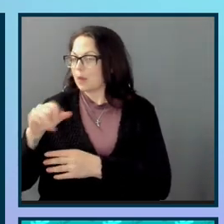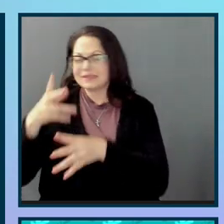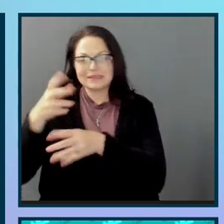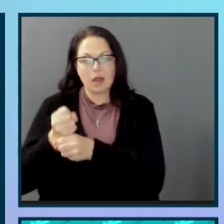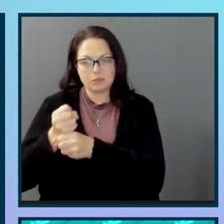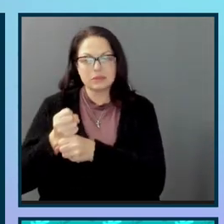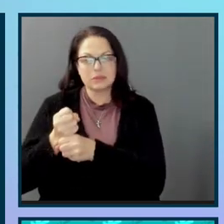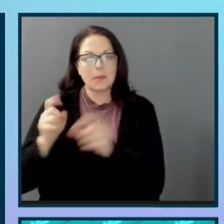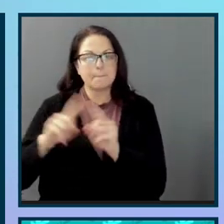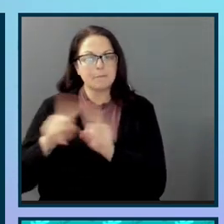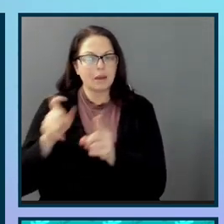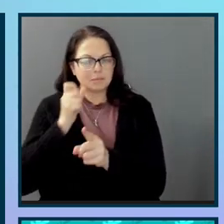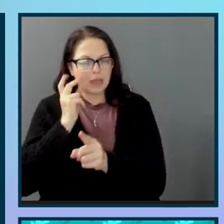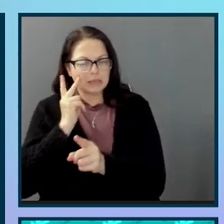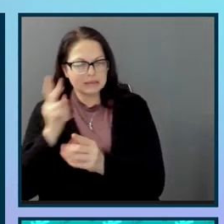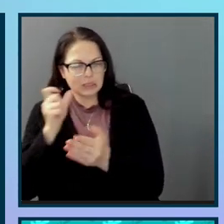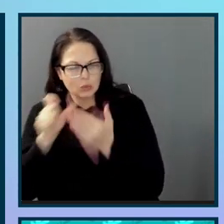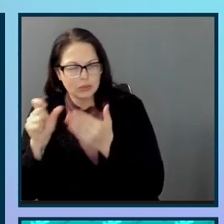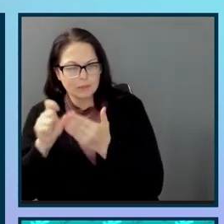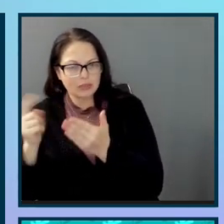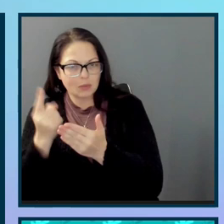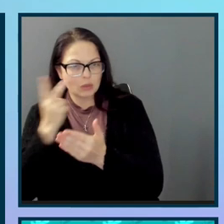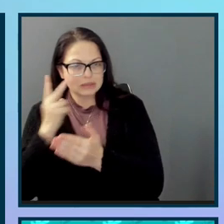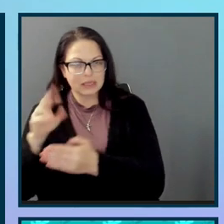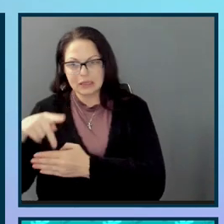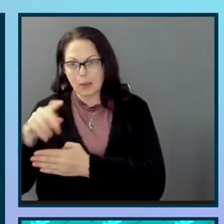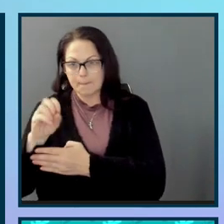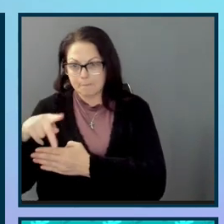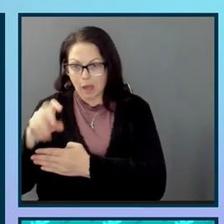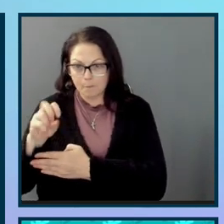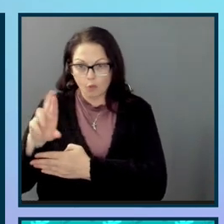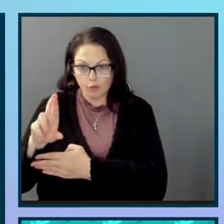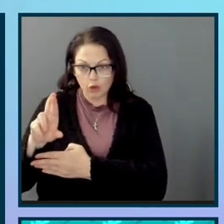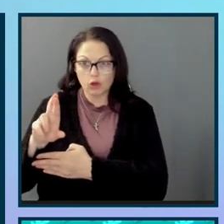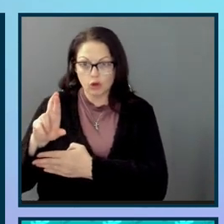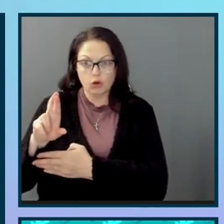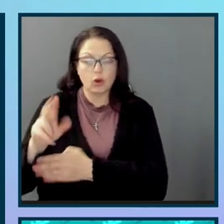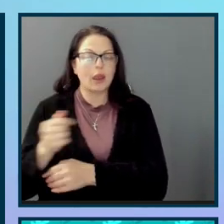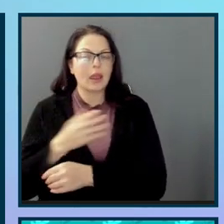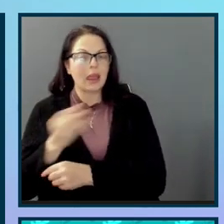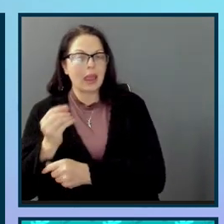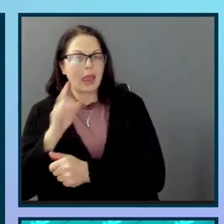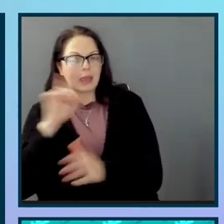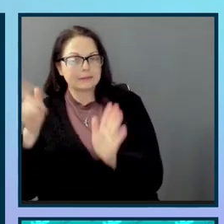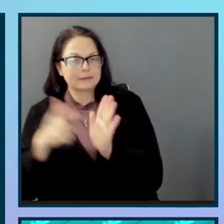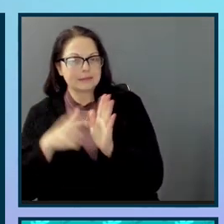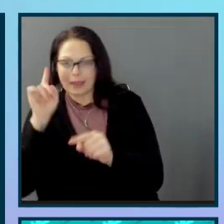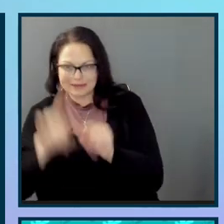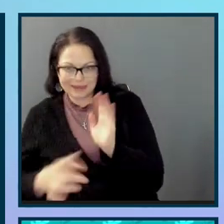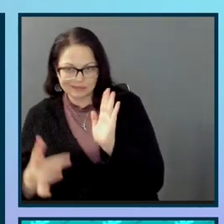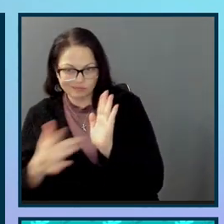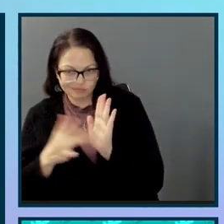But I'm not seeing the page, I'm seeing the popover. And as we've seen, I cannot get to the button. So